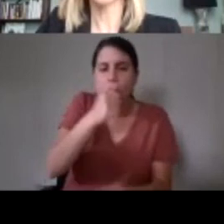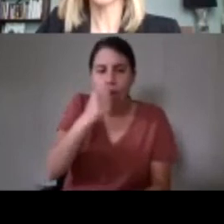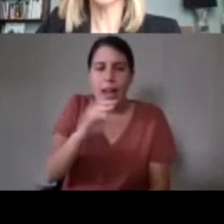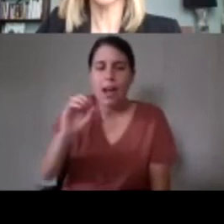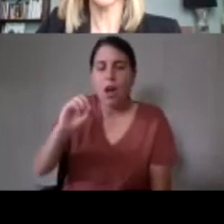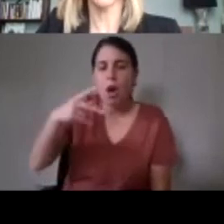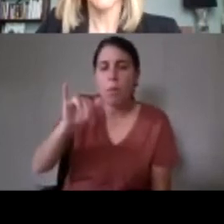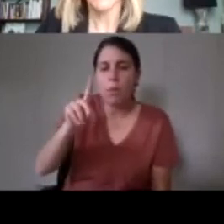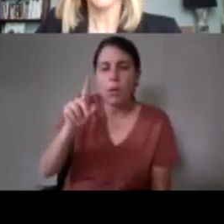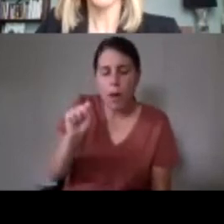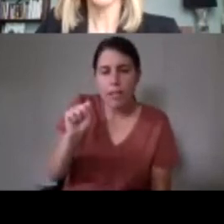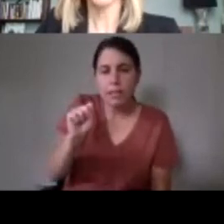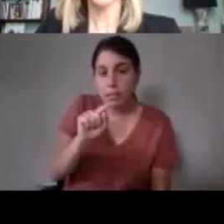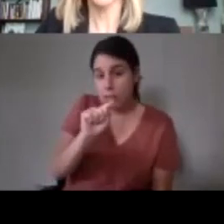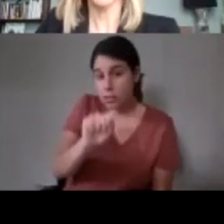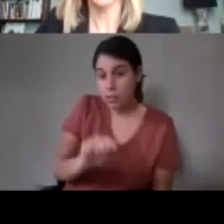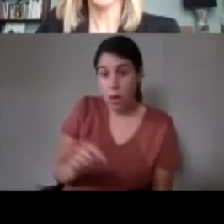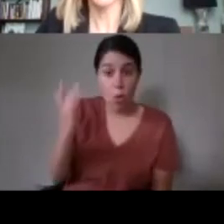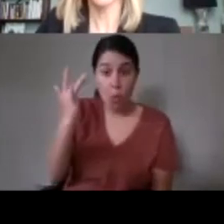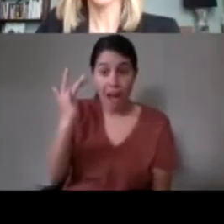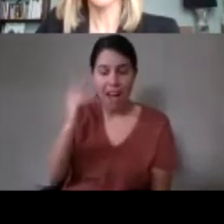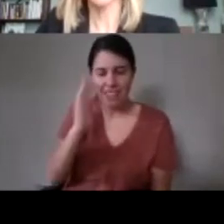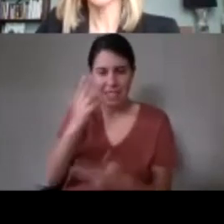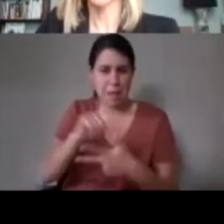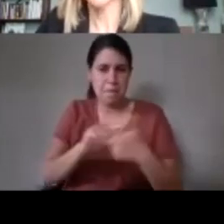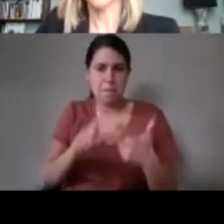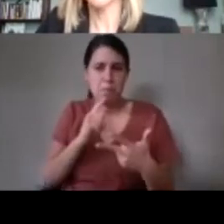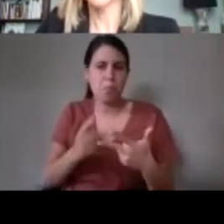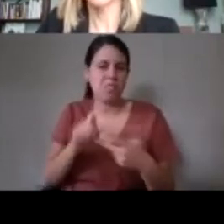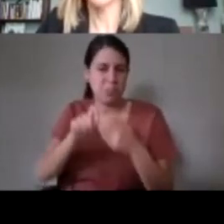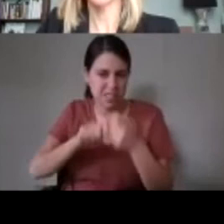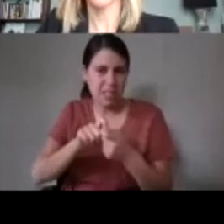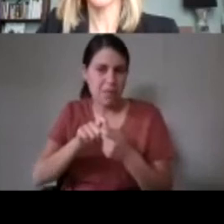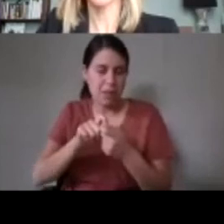opioids specifically because those were really the 3 specific